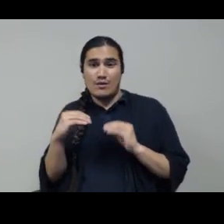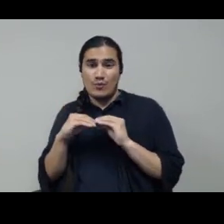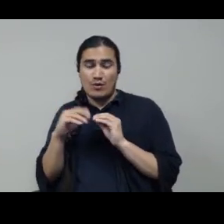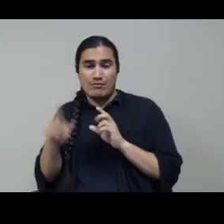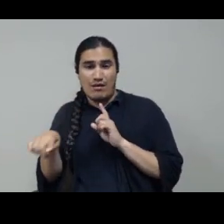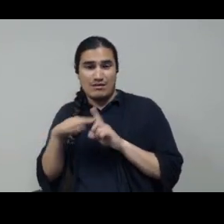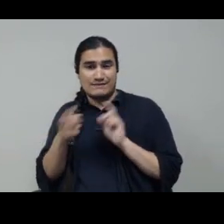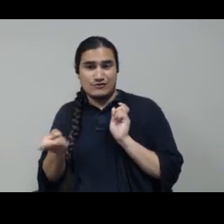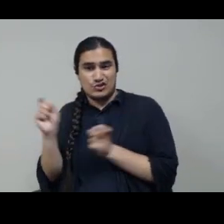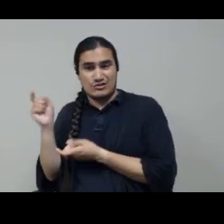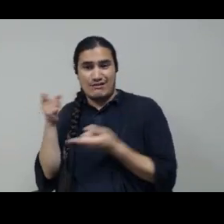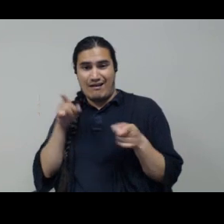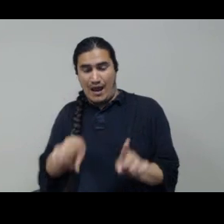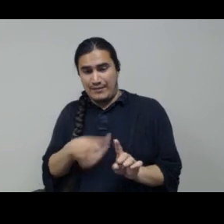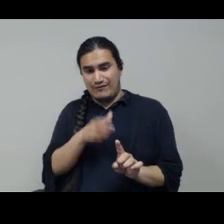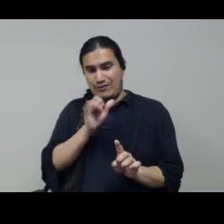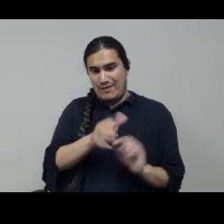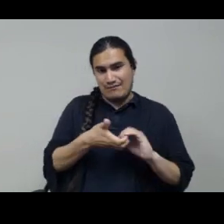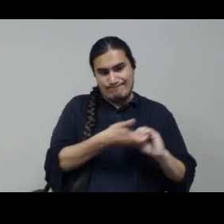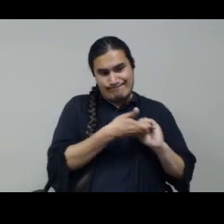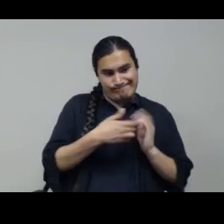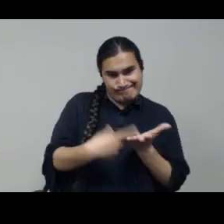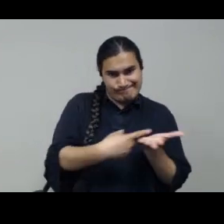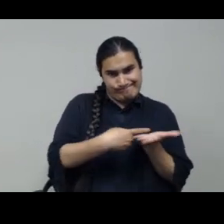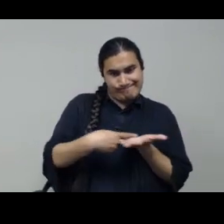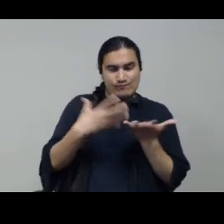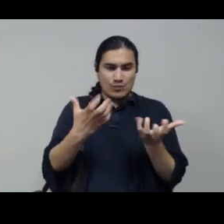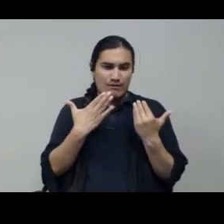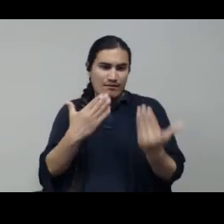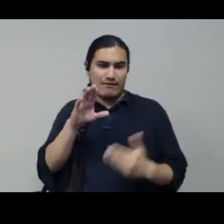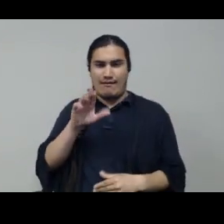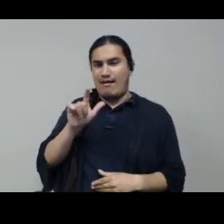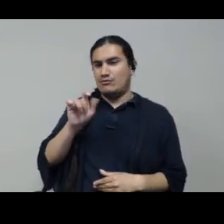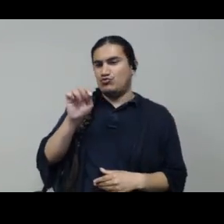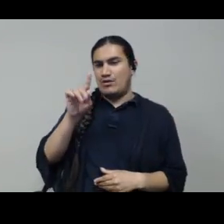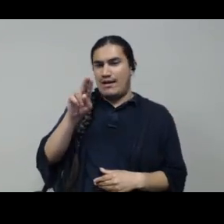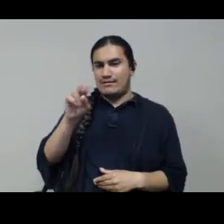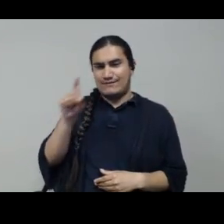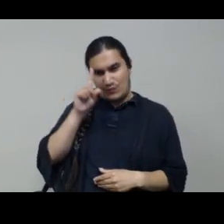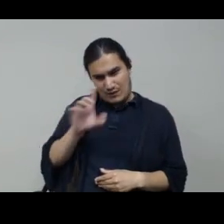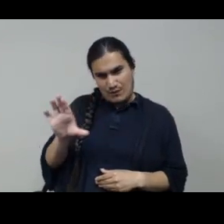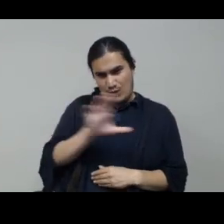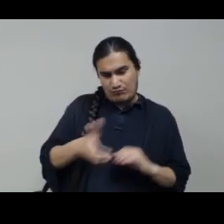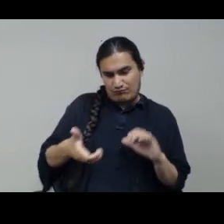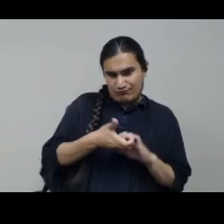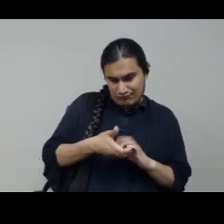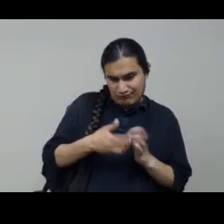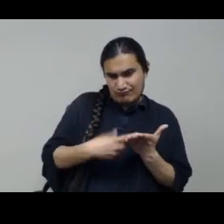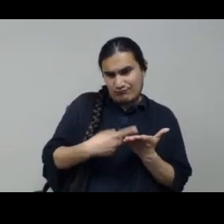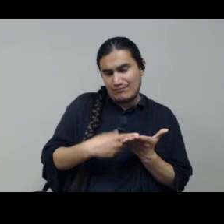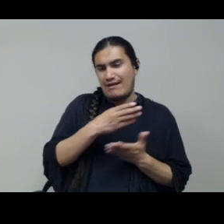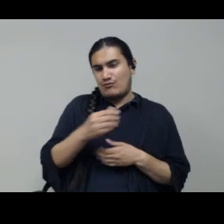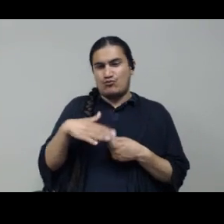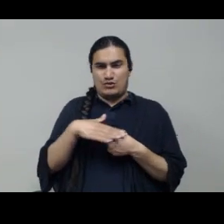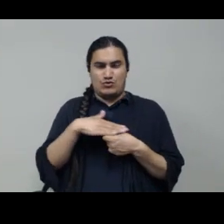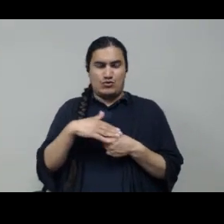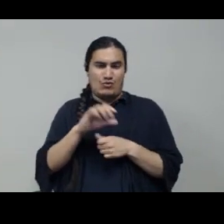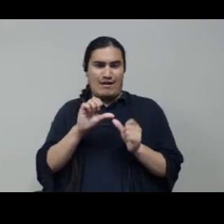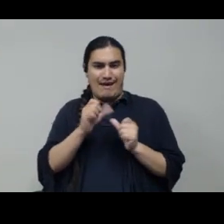changes that came from all this collaboration. And I just want to thank Caltrans for their collaboration and our regional and advocacy partners for